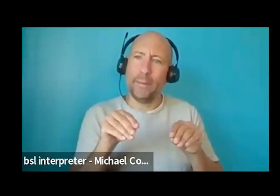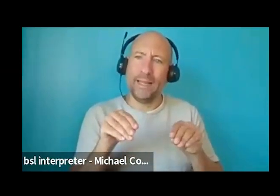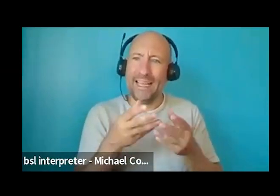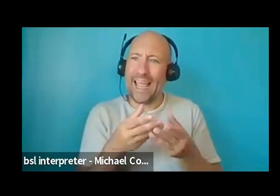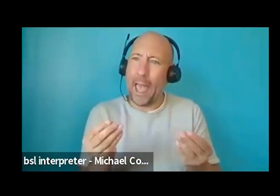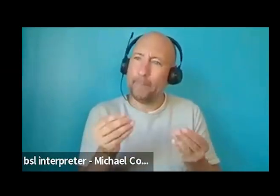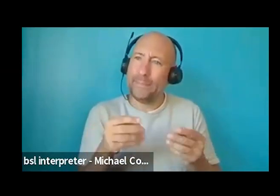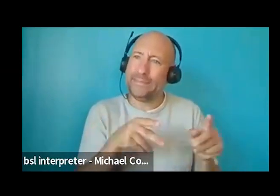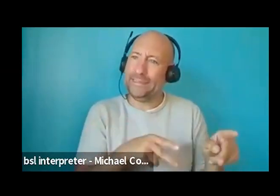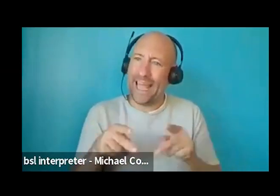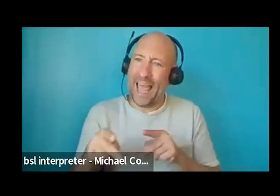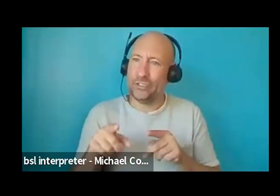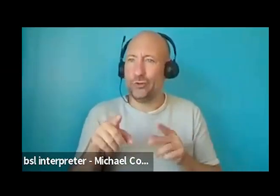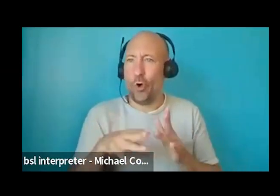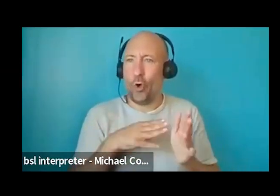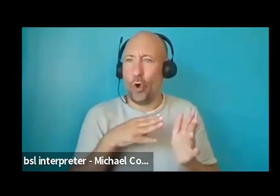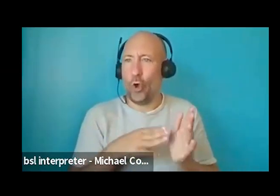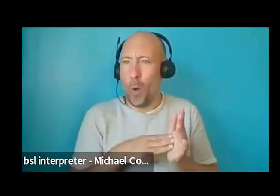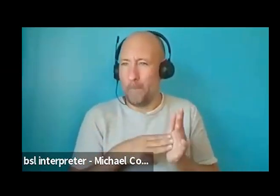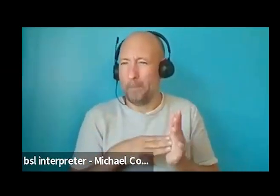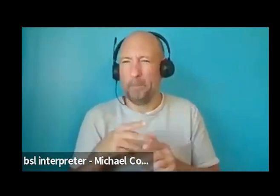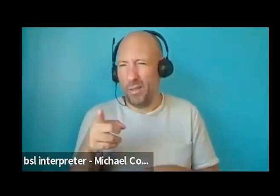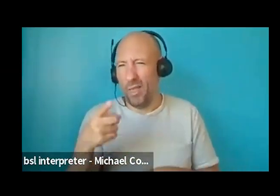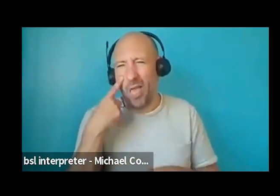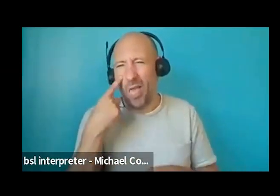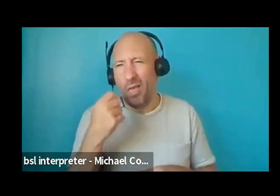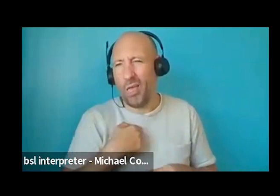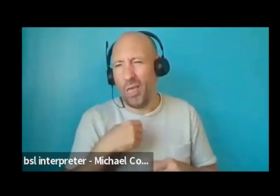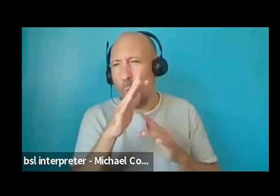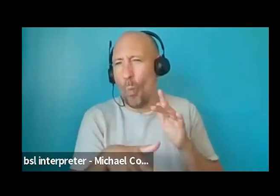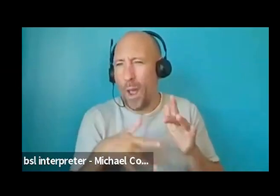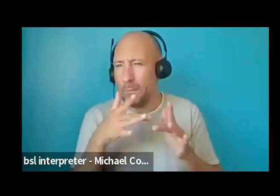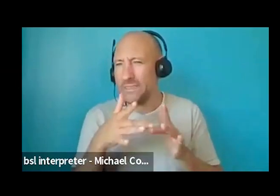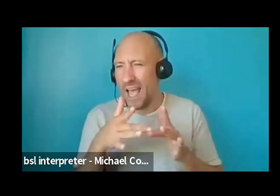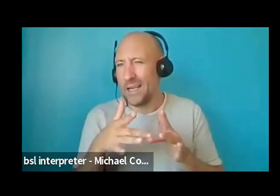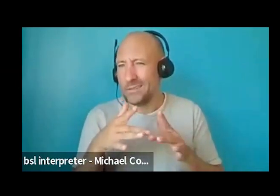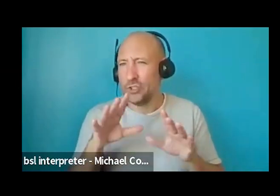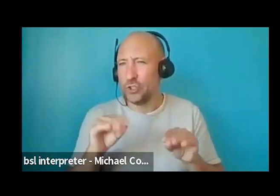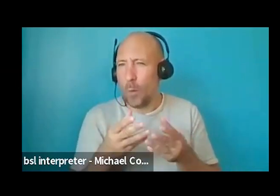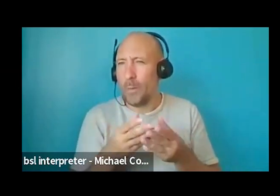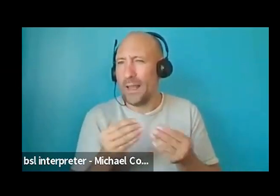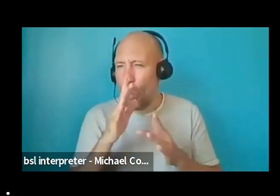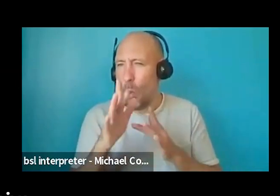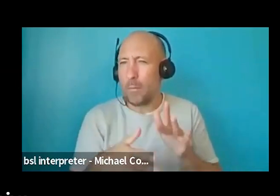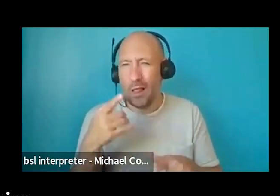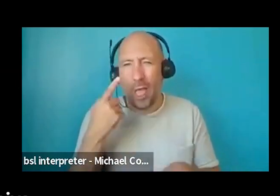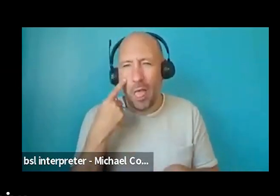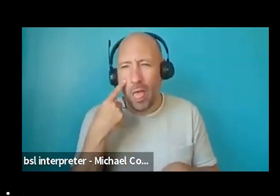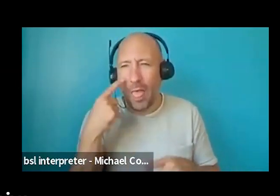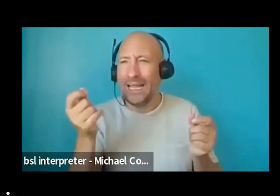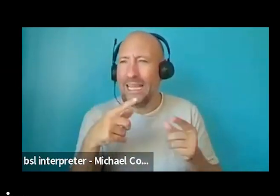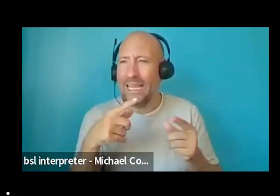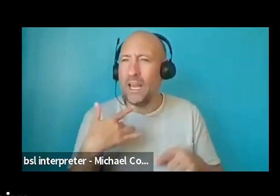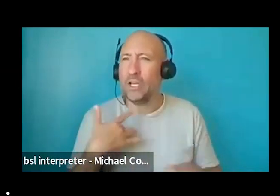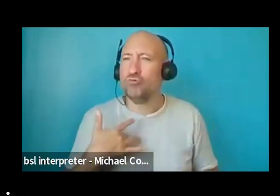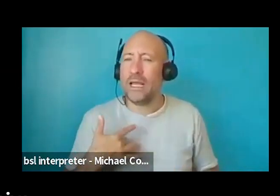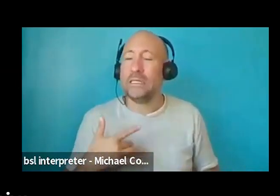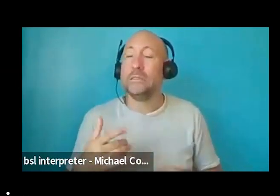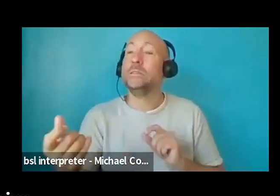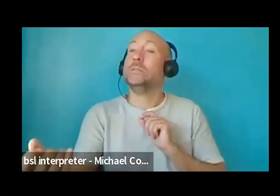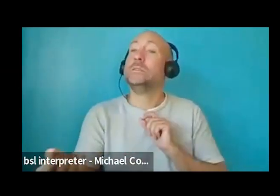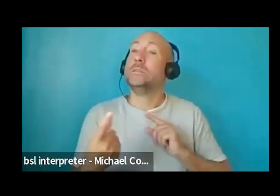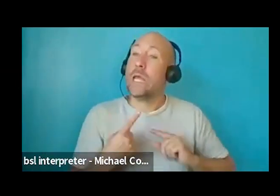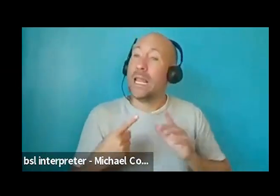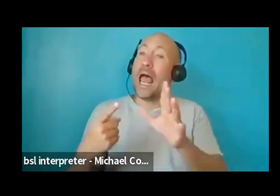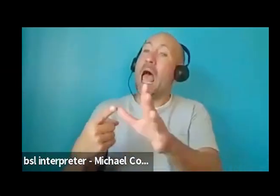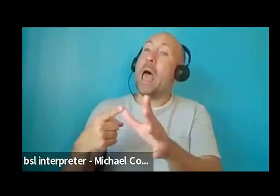Open Dialogo Artist Residency website, on Stopgap's website. And then what happens when we receive the